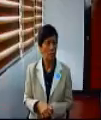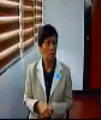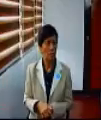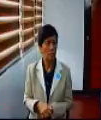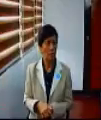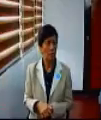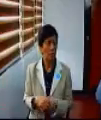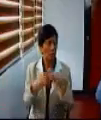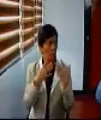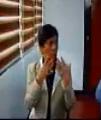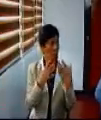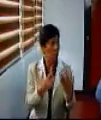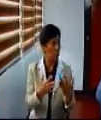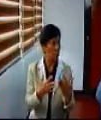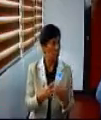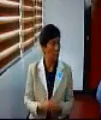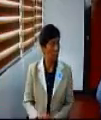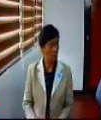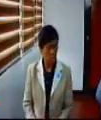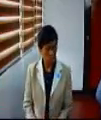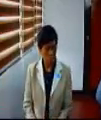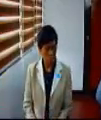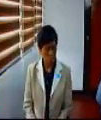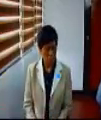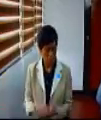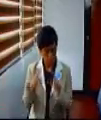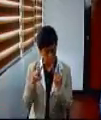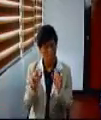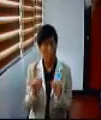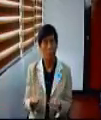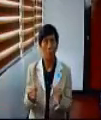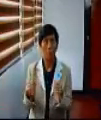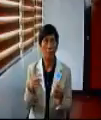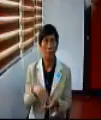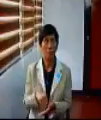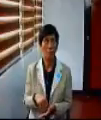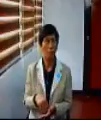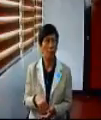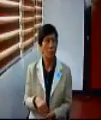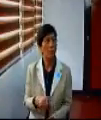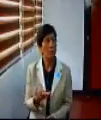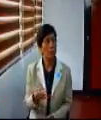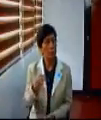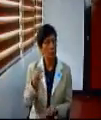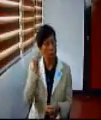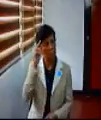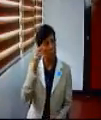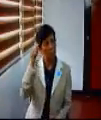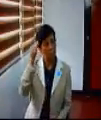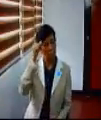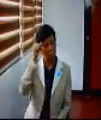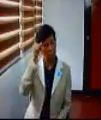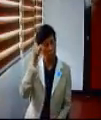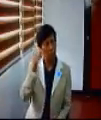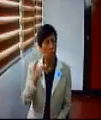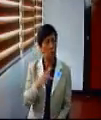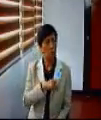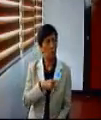Thank you. Your witness can now start testifying. Mr. Addo, can you please